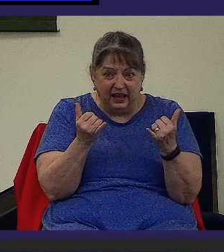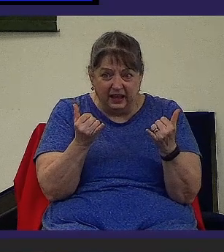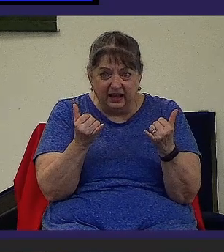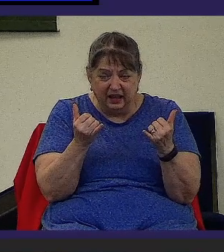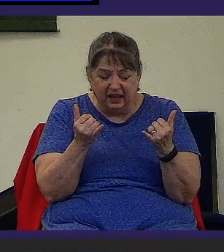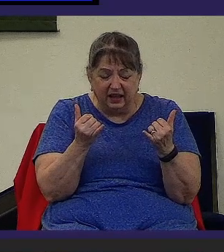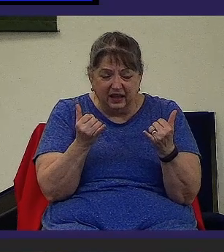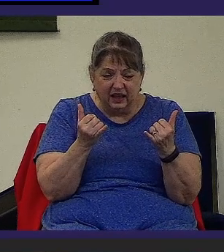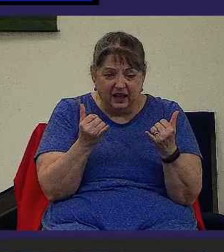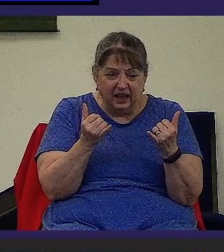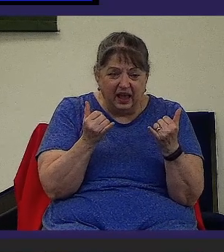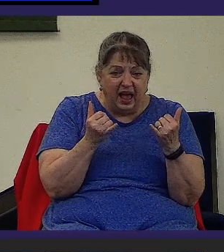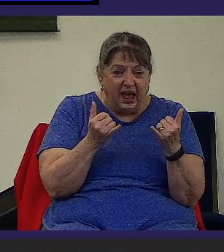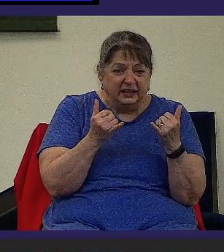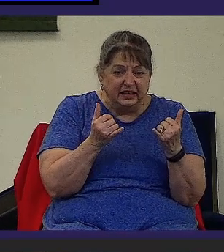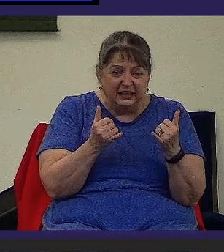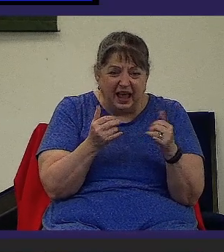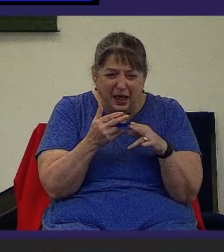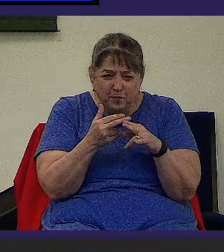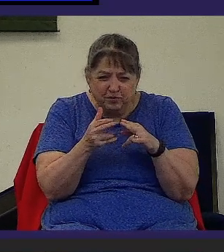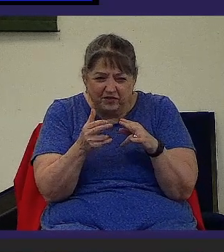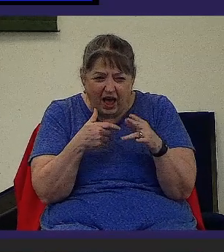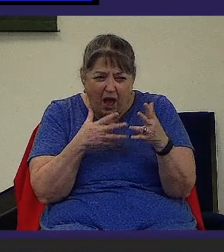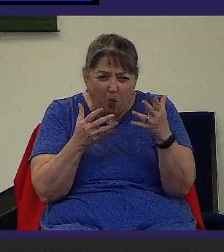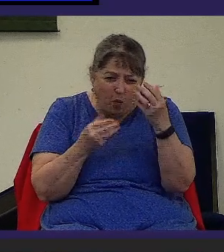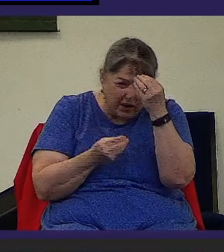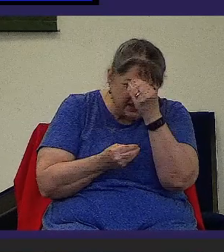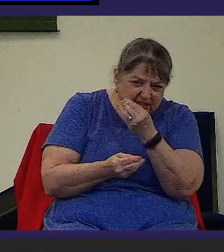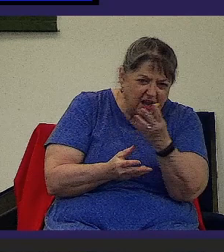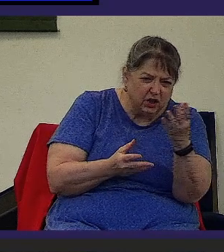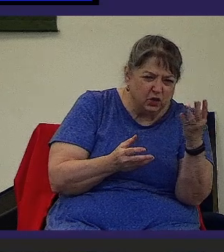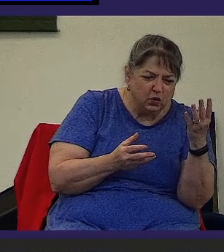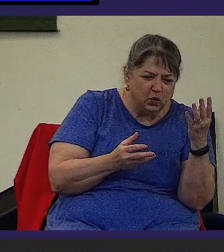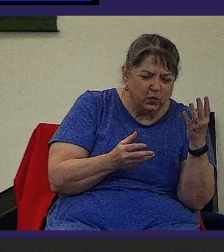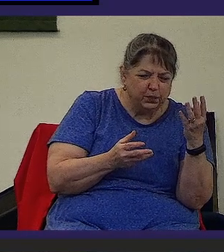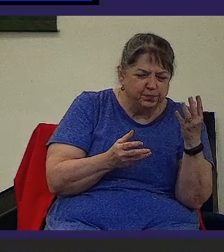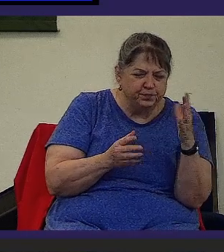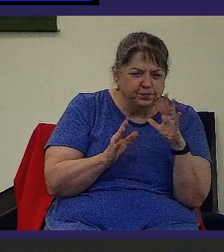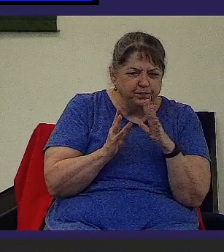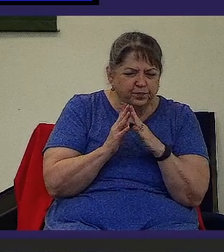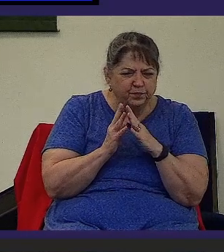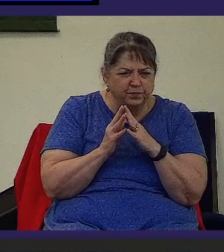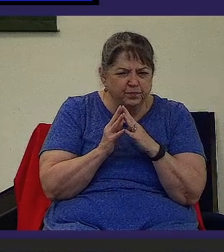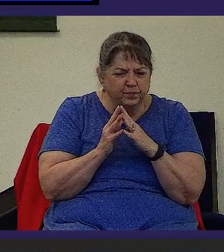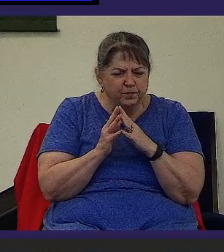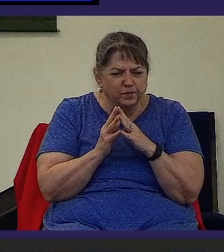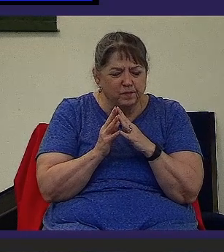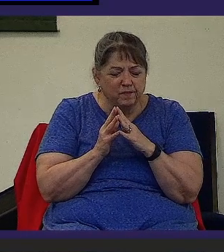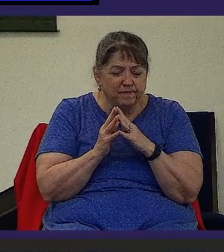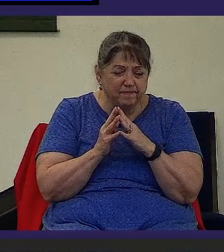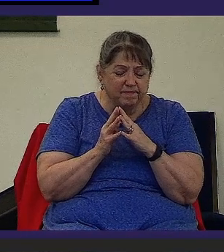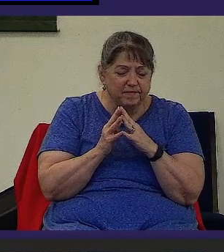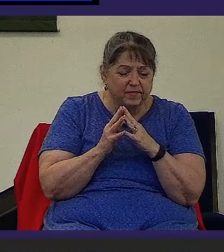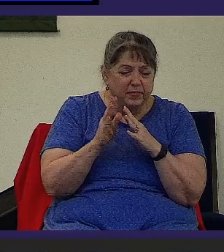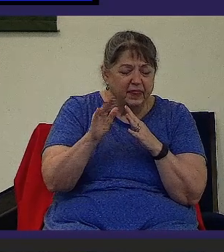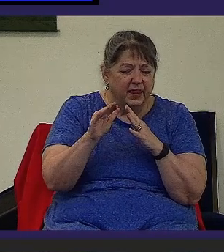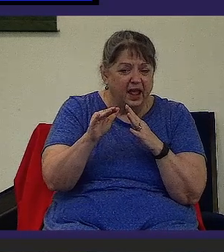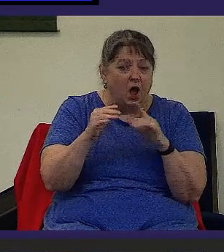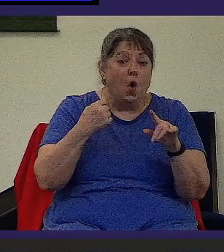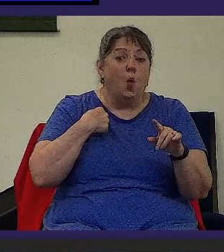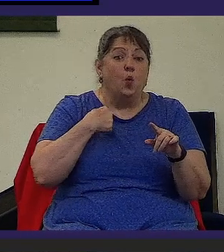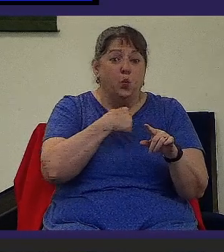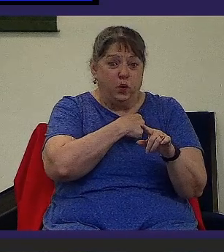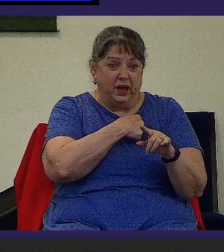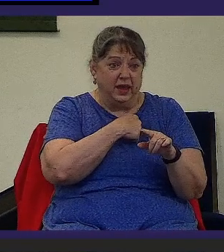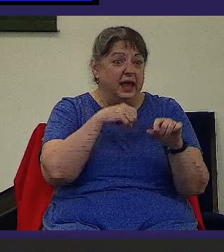unless the holy spirit says otherwise i want to share with you um um well let me say this that we can indeed